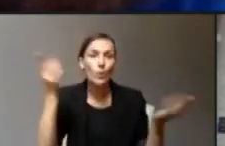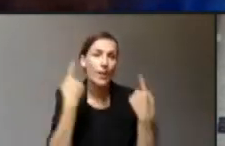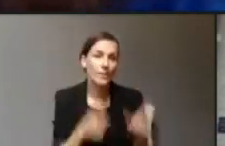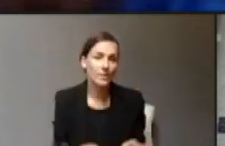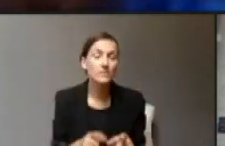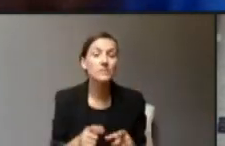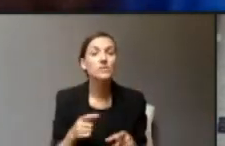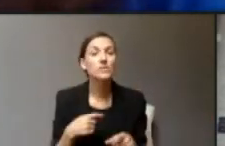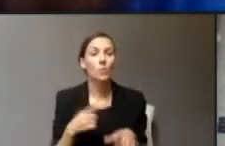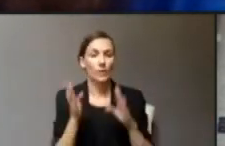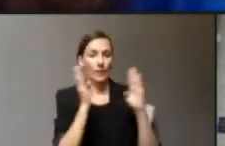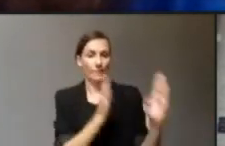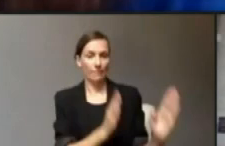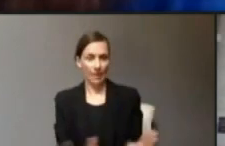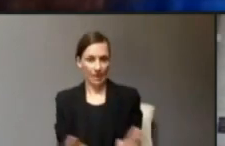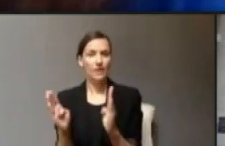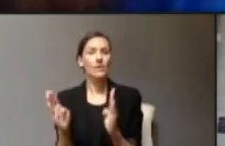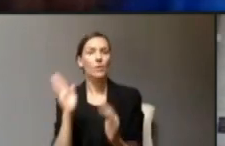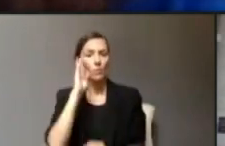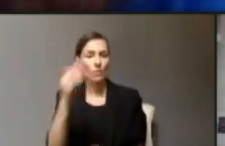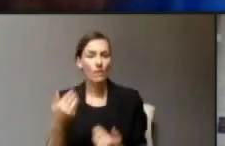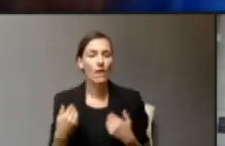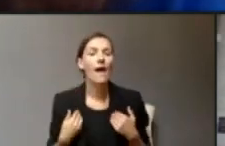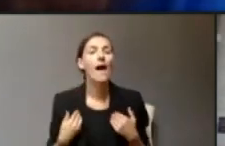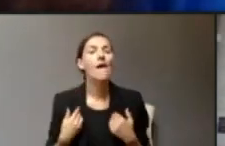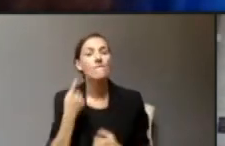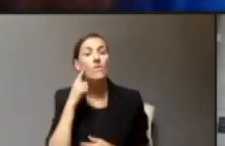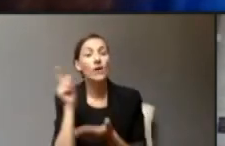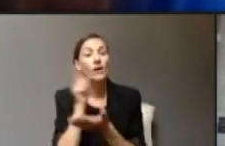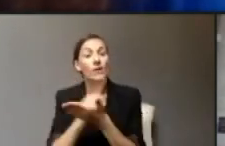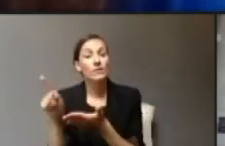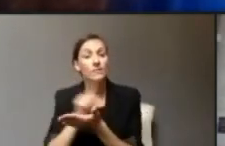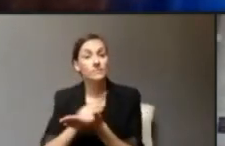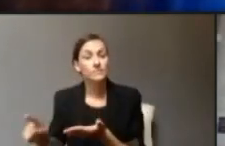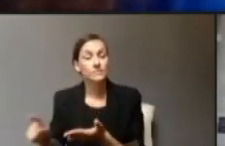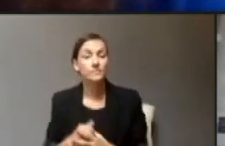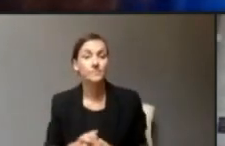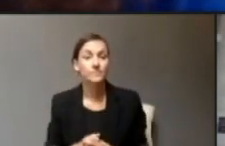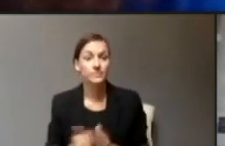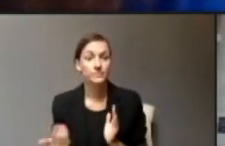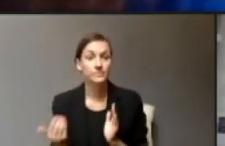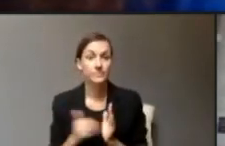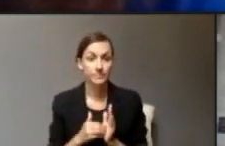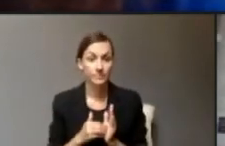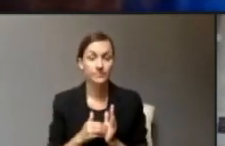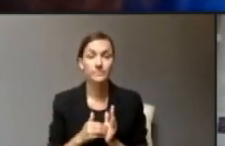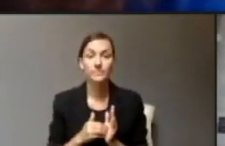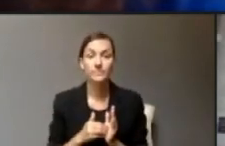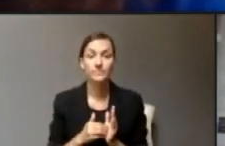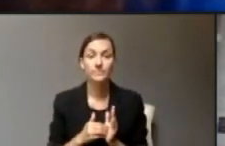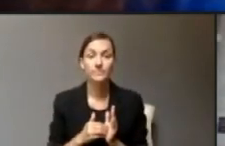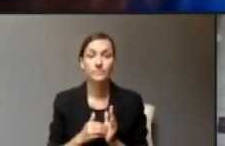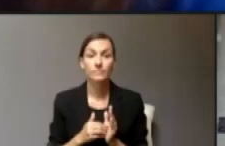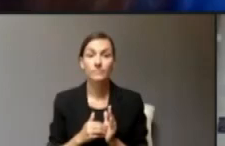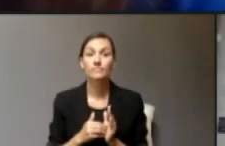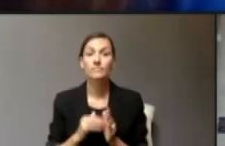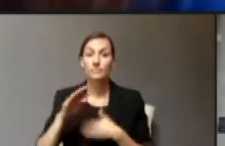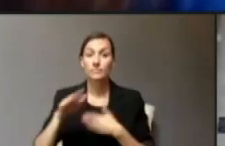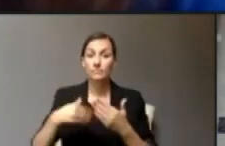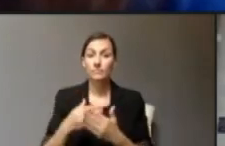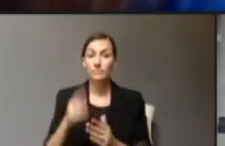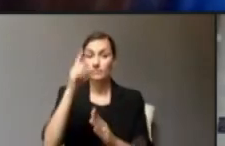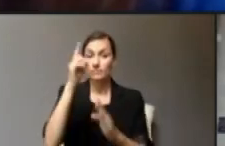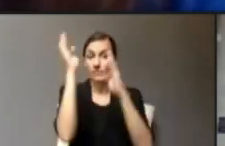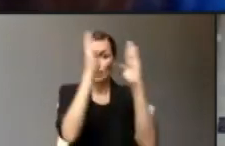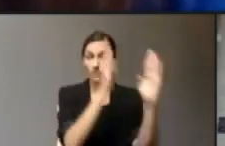are planning for them to have a supply for the week each week. So again, all of the plans that